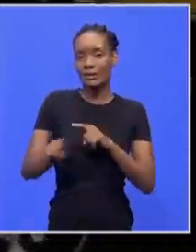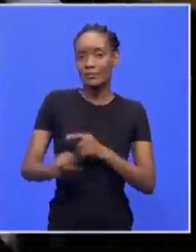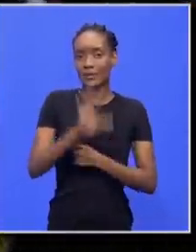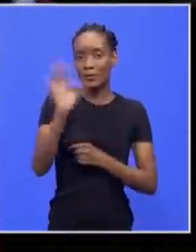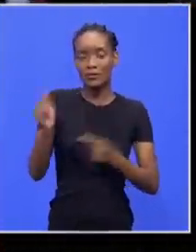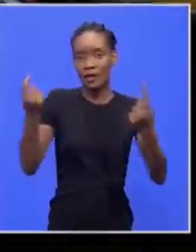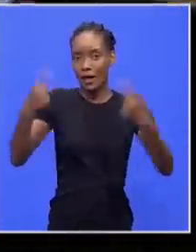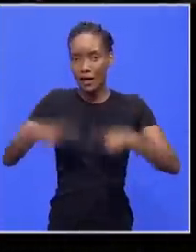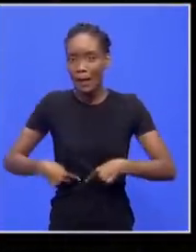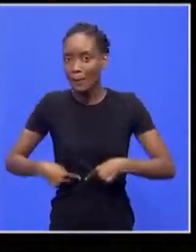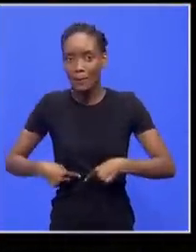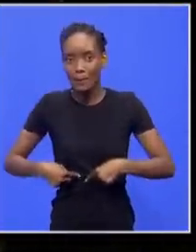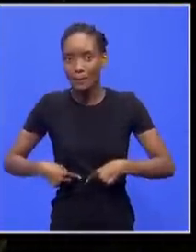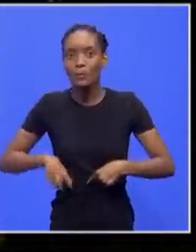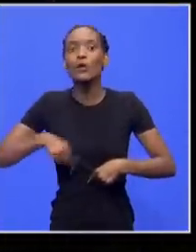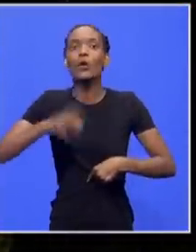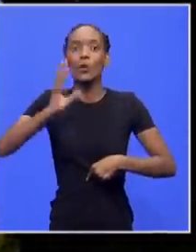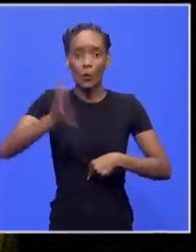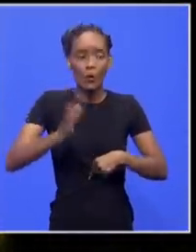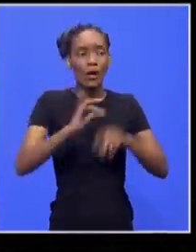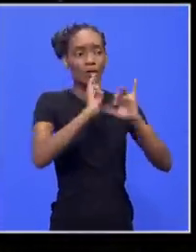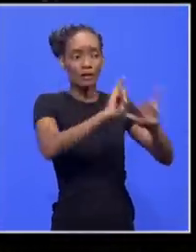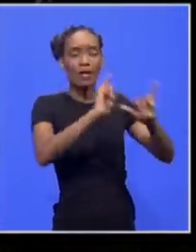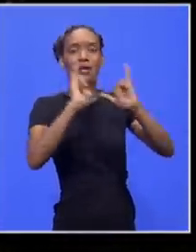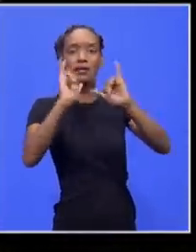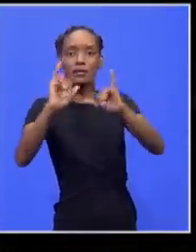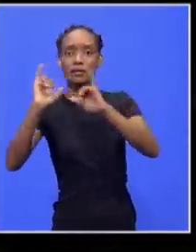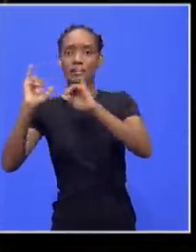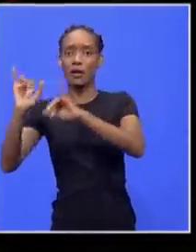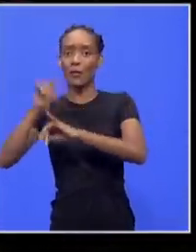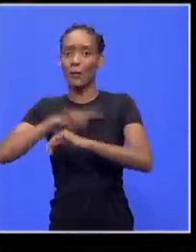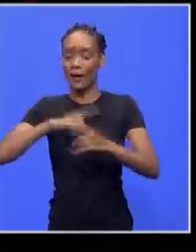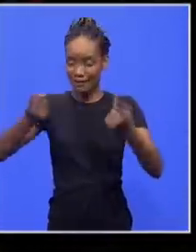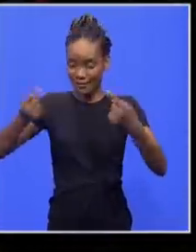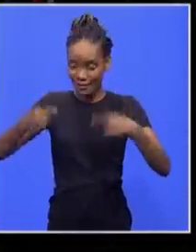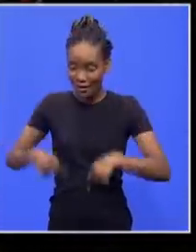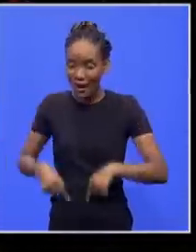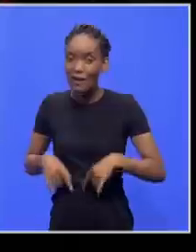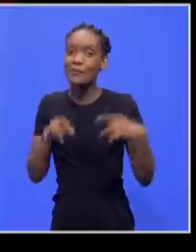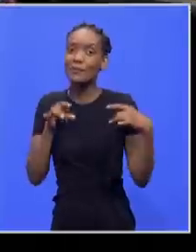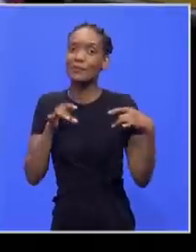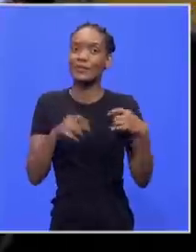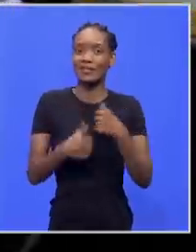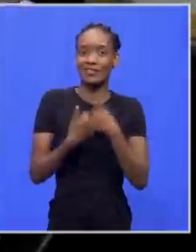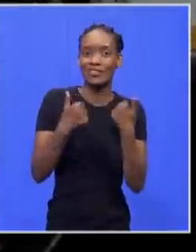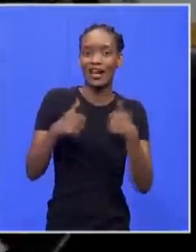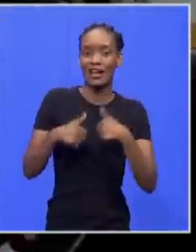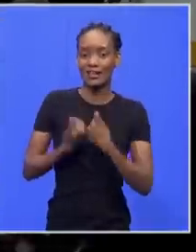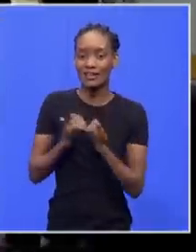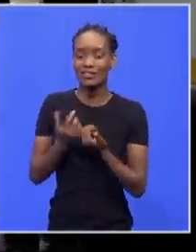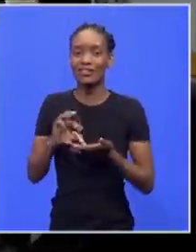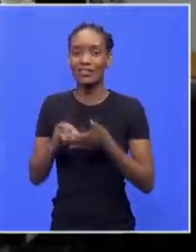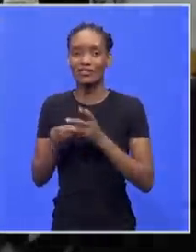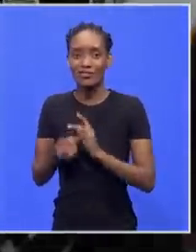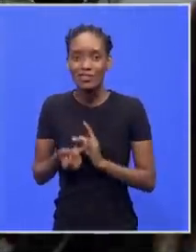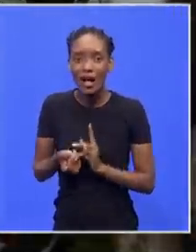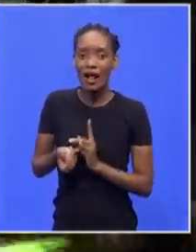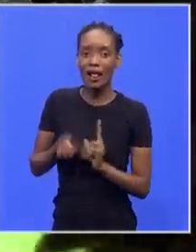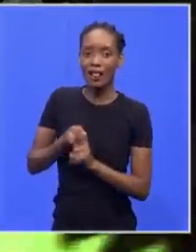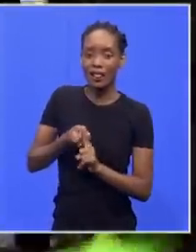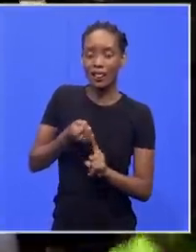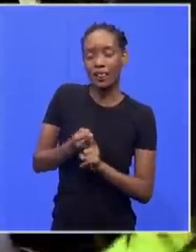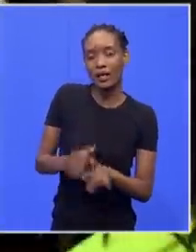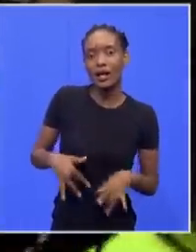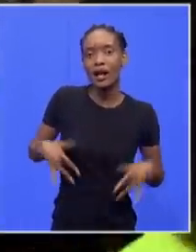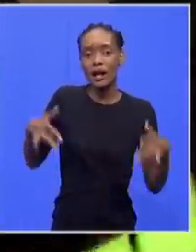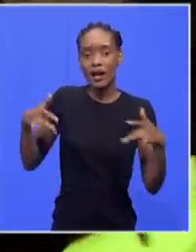where they also have to face a lot of challenges as they fight for their lives, fight for their dignity.